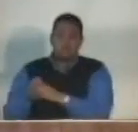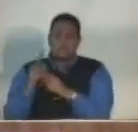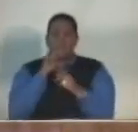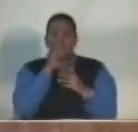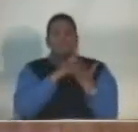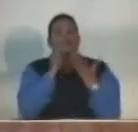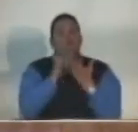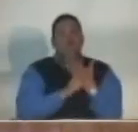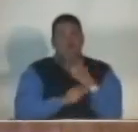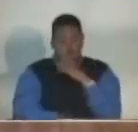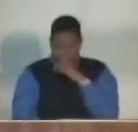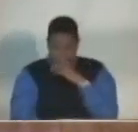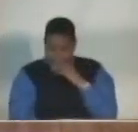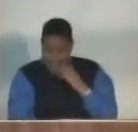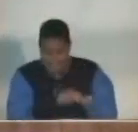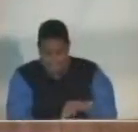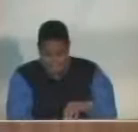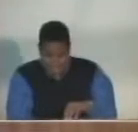the program.